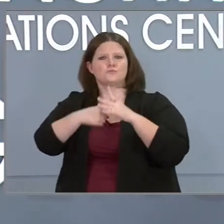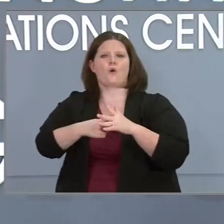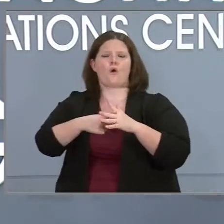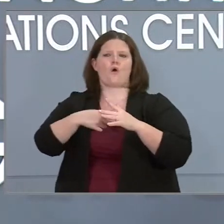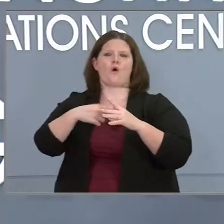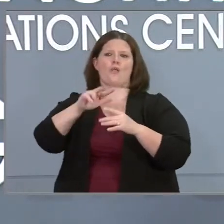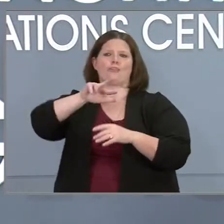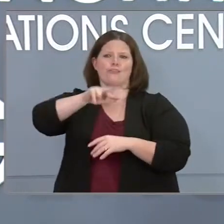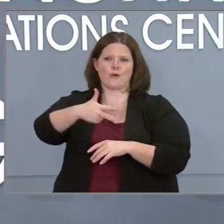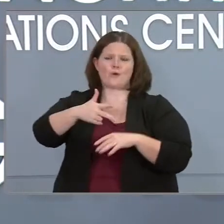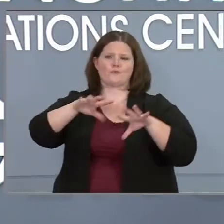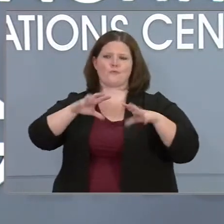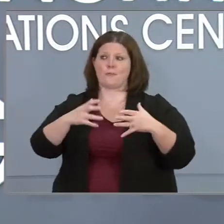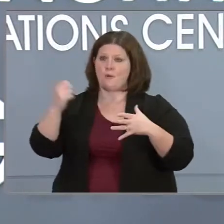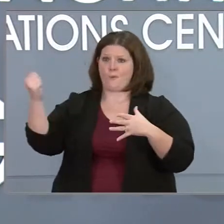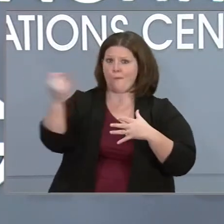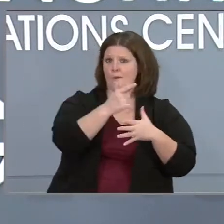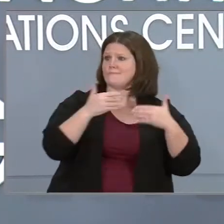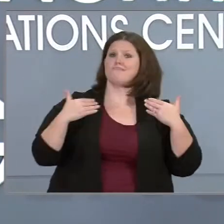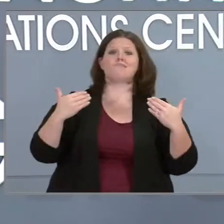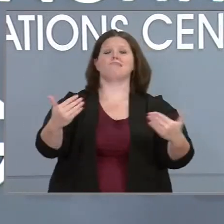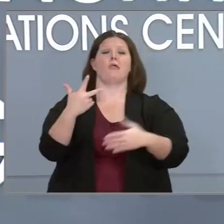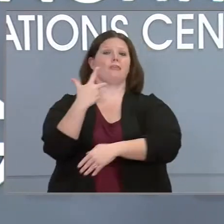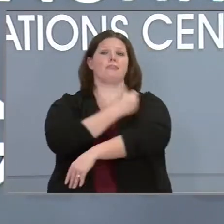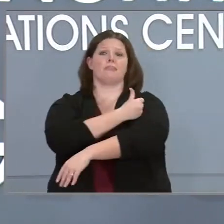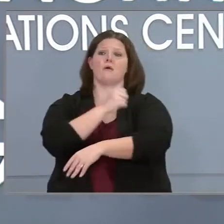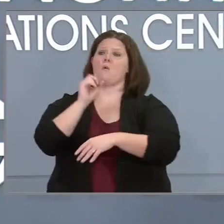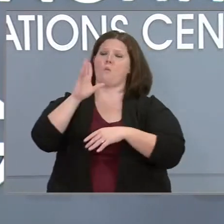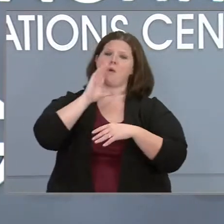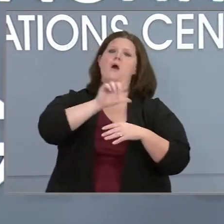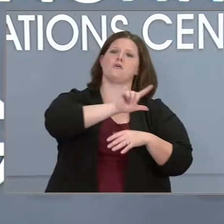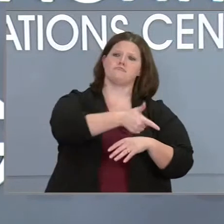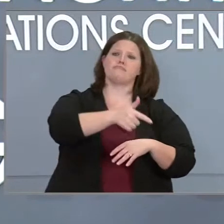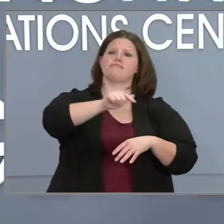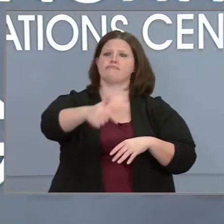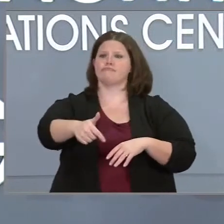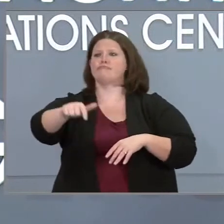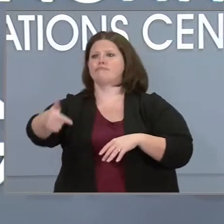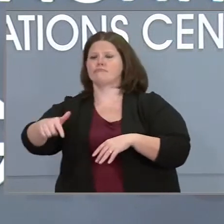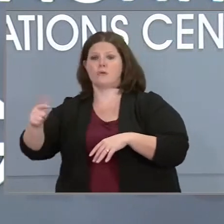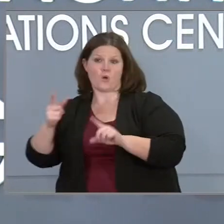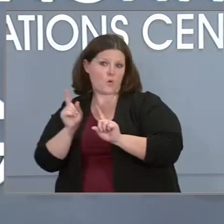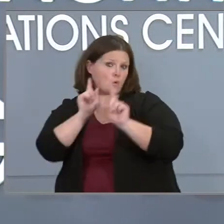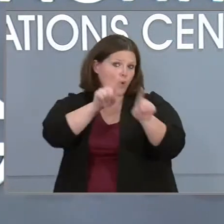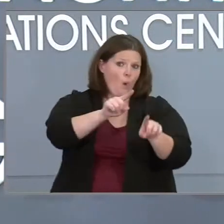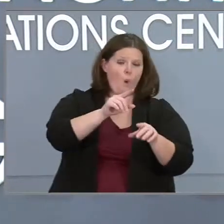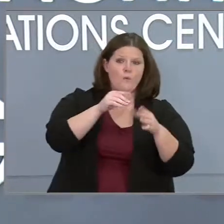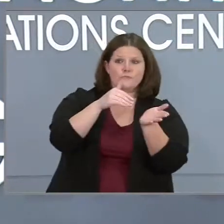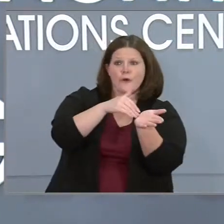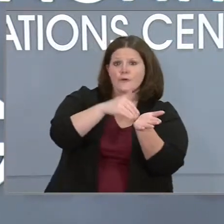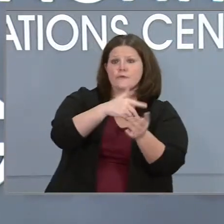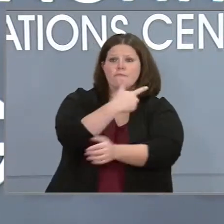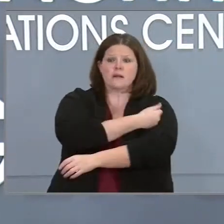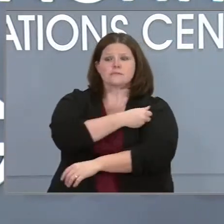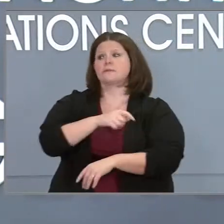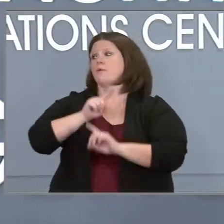many doses and where those doses will go? Will it be primary care providers, or will it be, as it was in the first